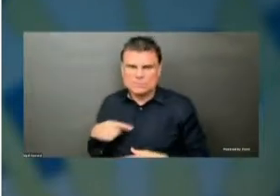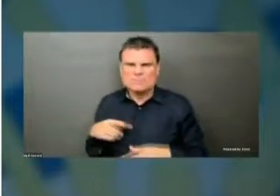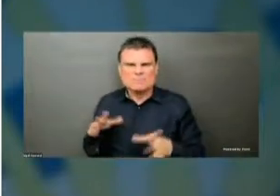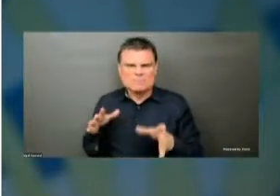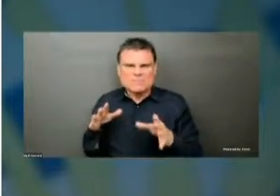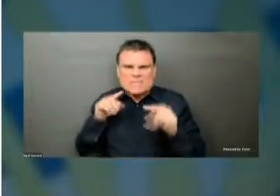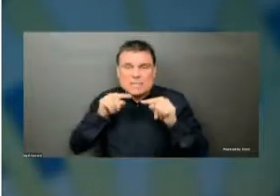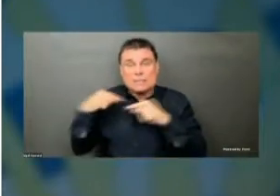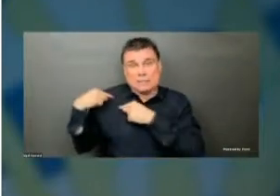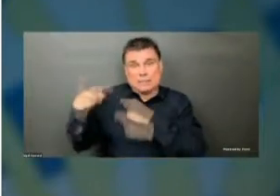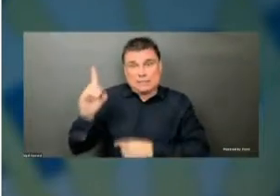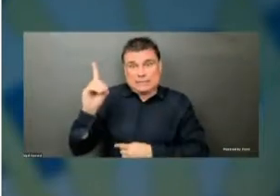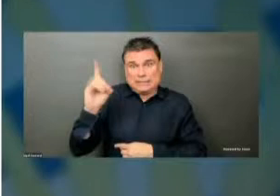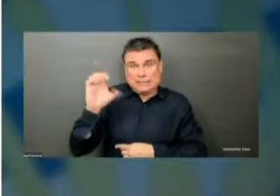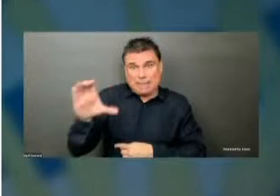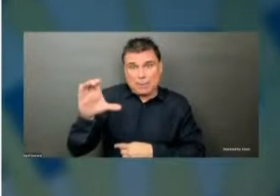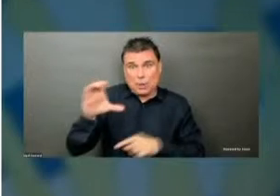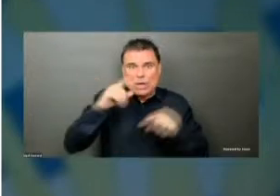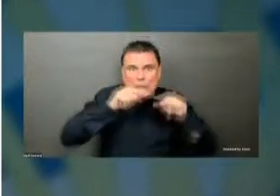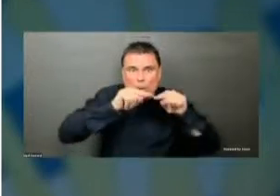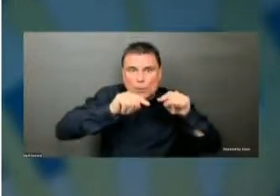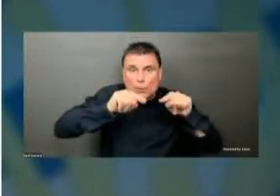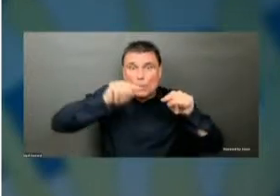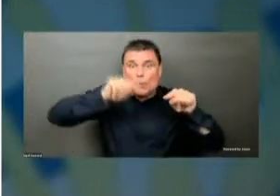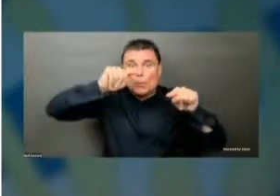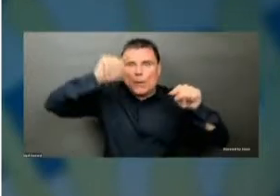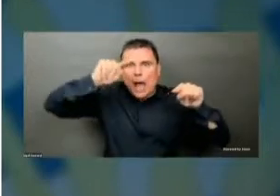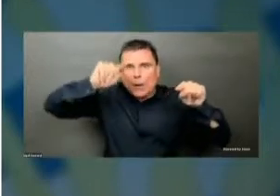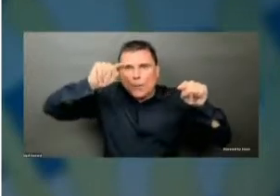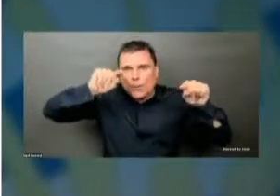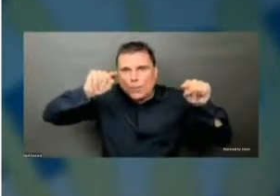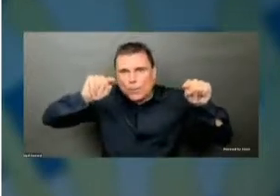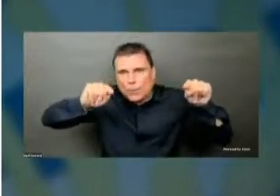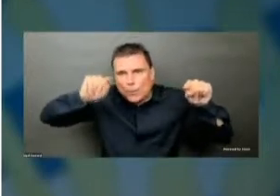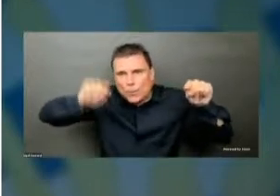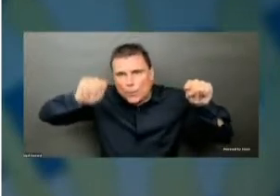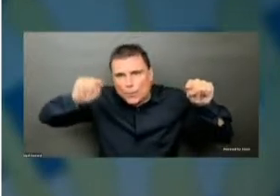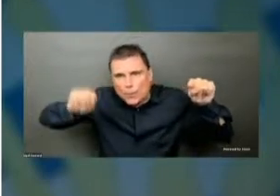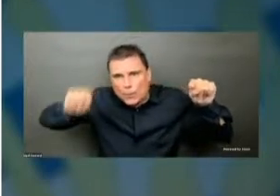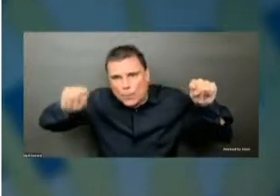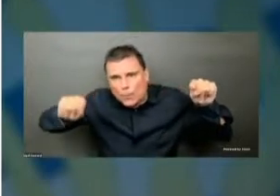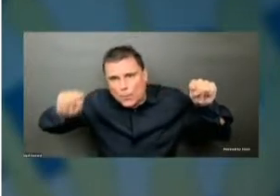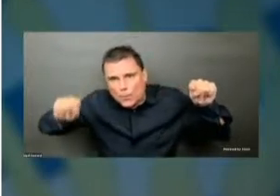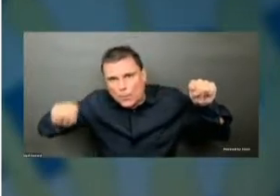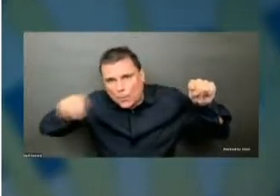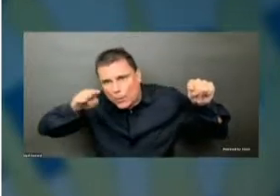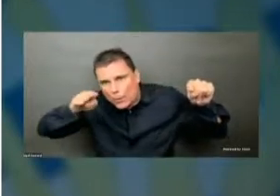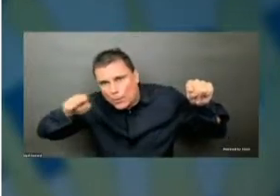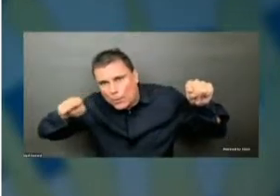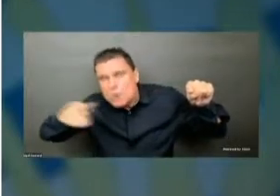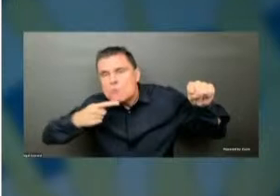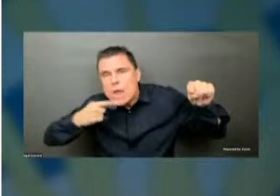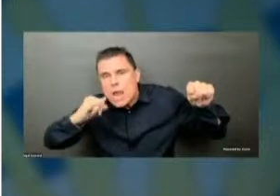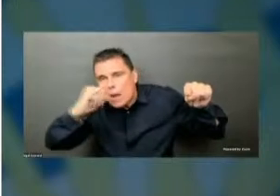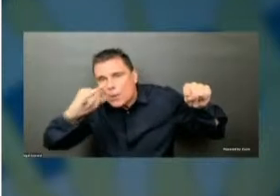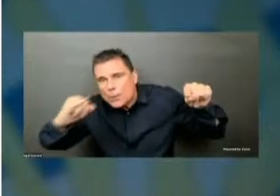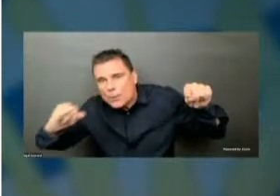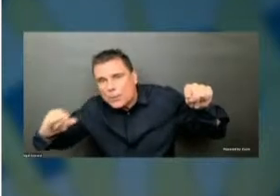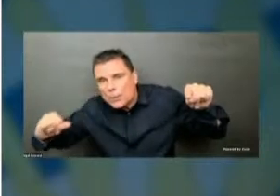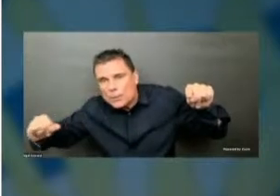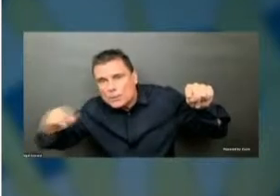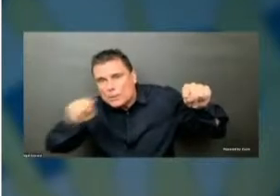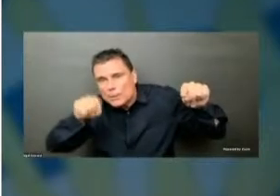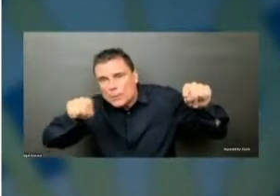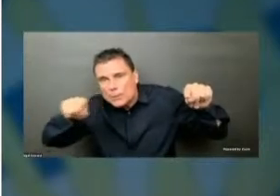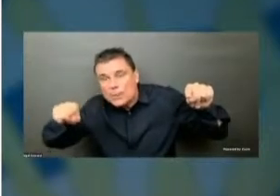our cases and our transmissions over time. The background, however, gives us a sense of the uncertainty